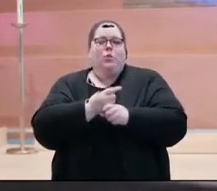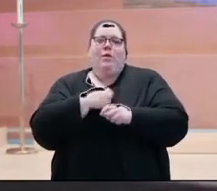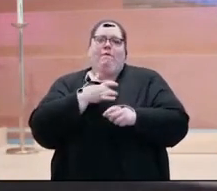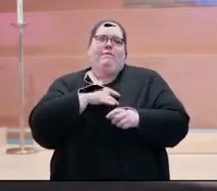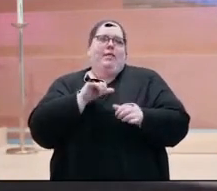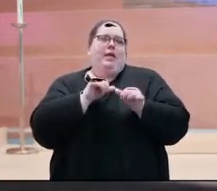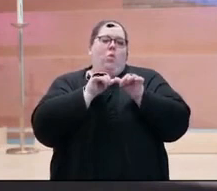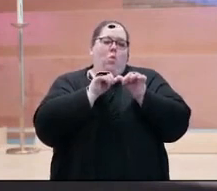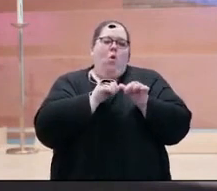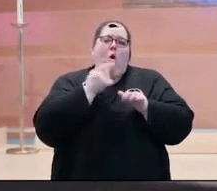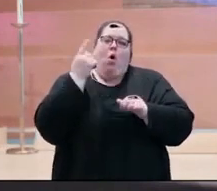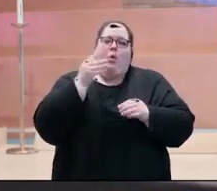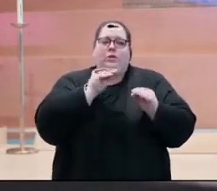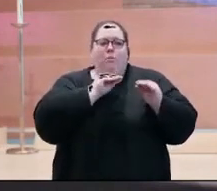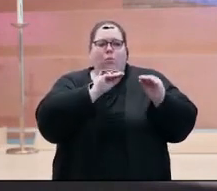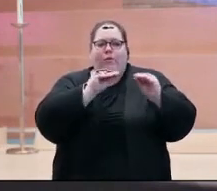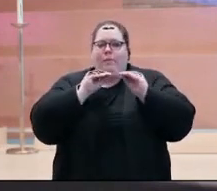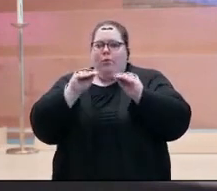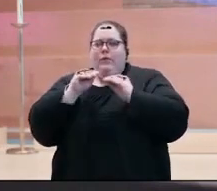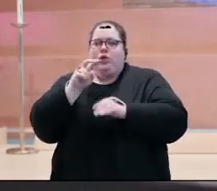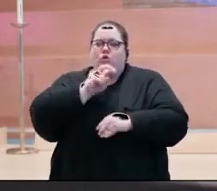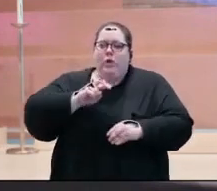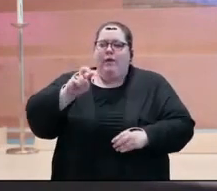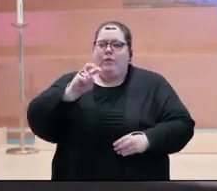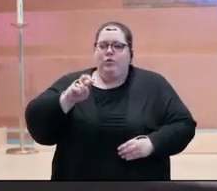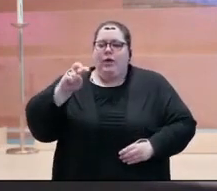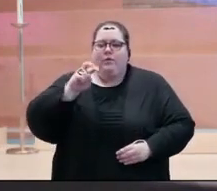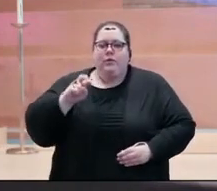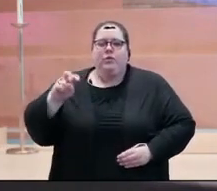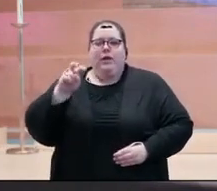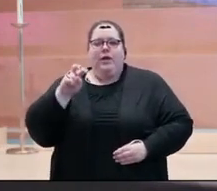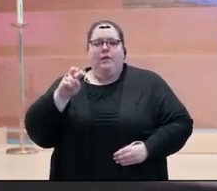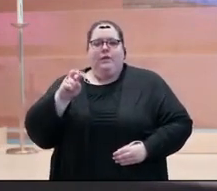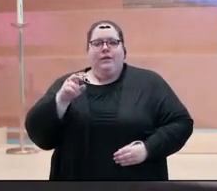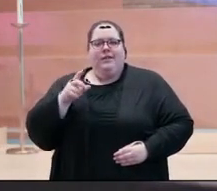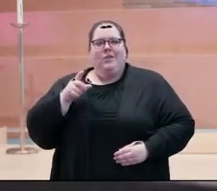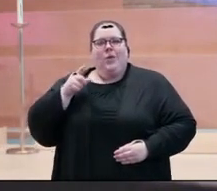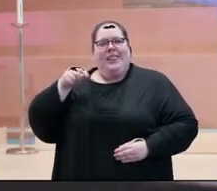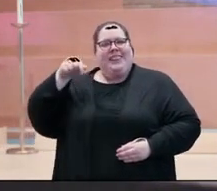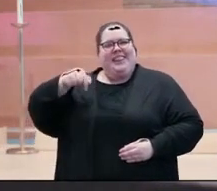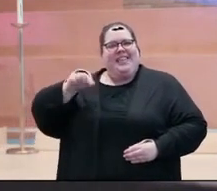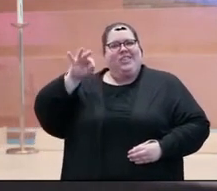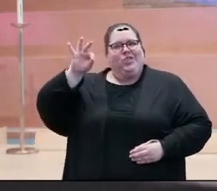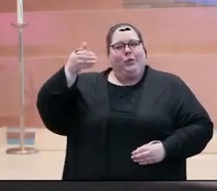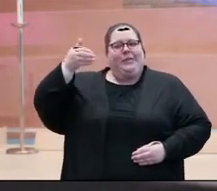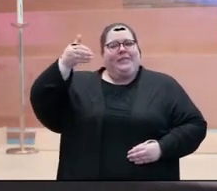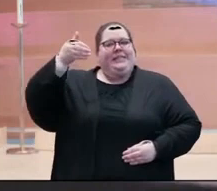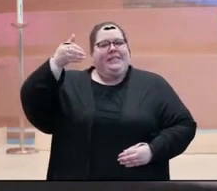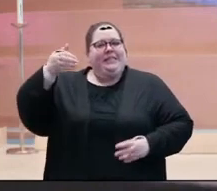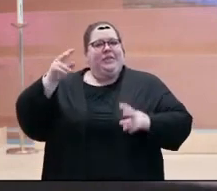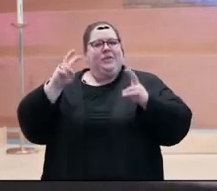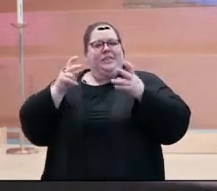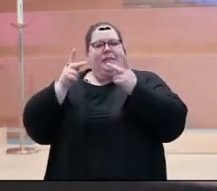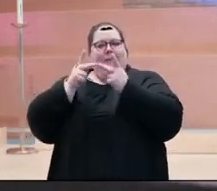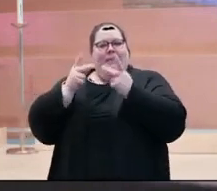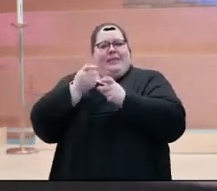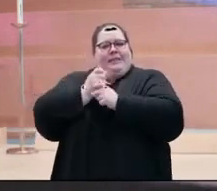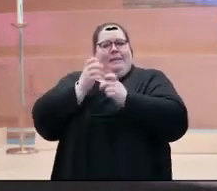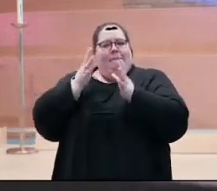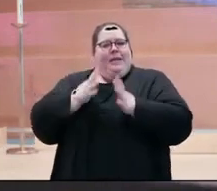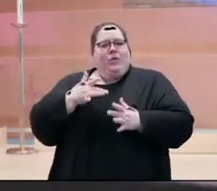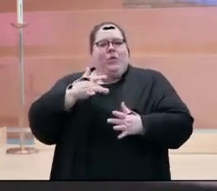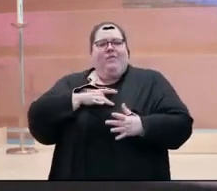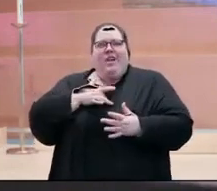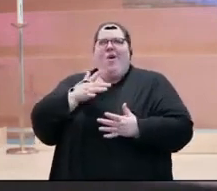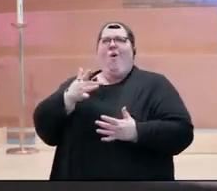and traveling and going back and forth. And that's why this Placemakers series really hits home for us. Because